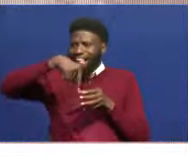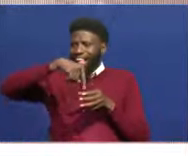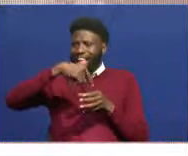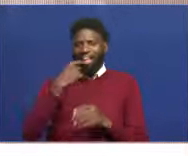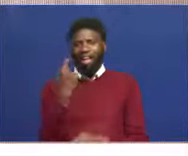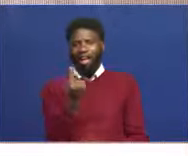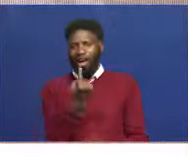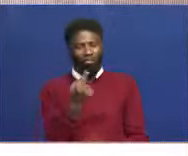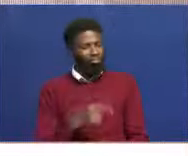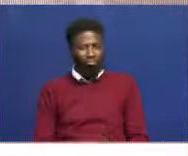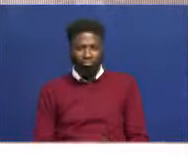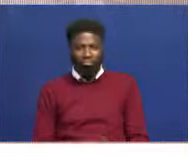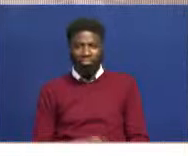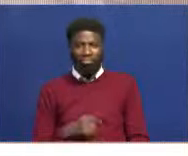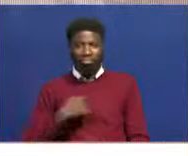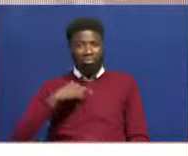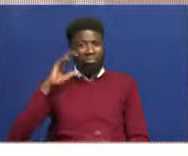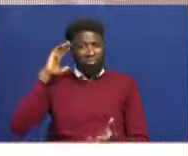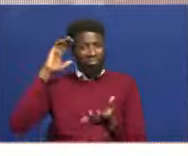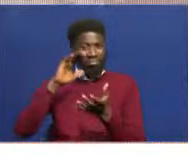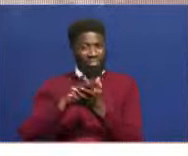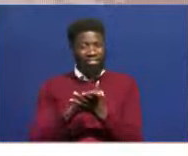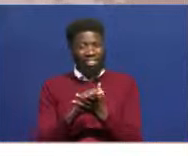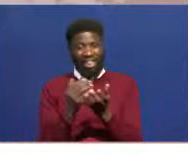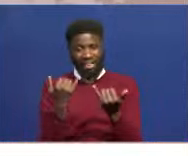I believe this is our last opportunity.